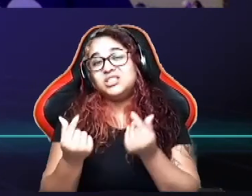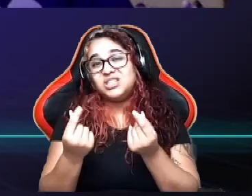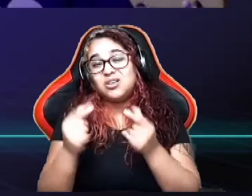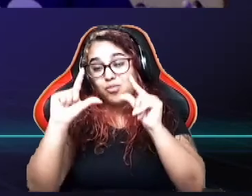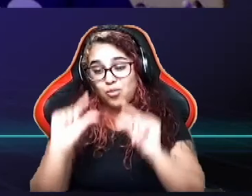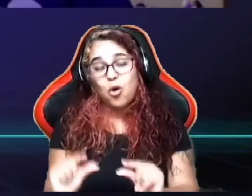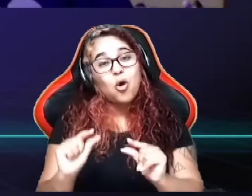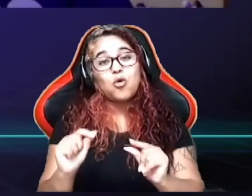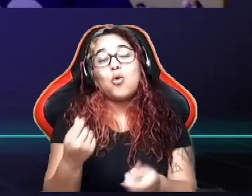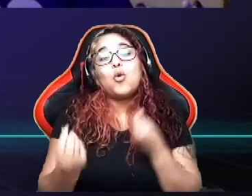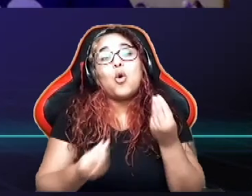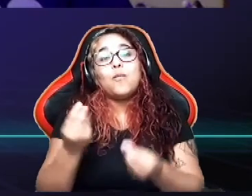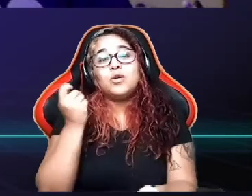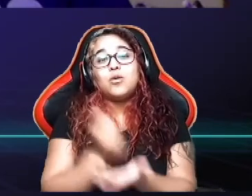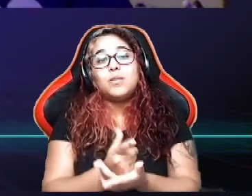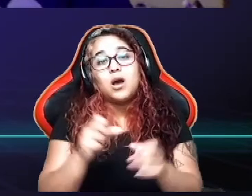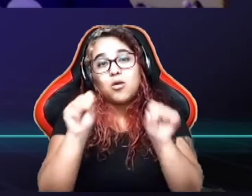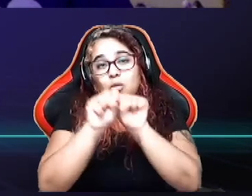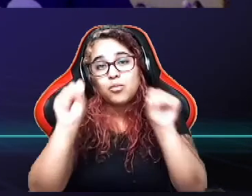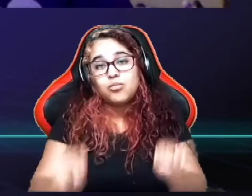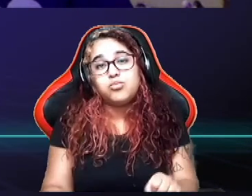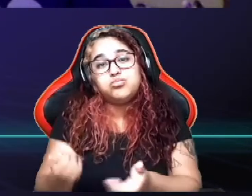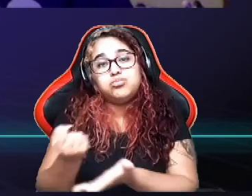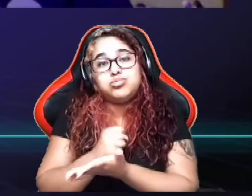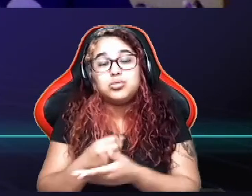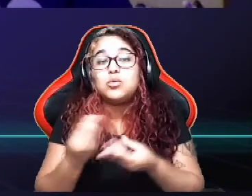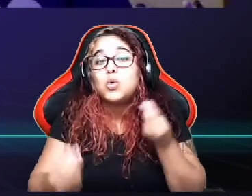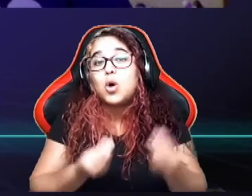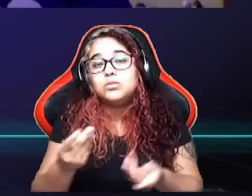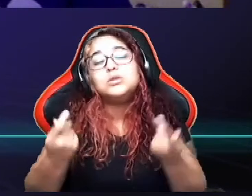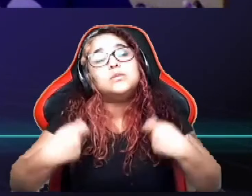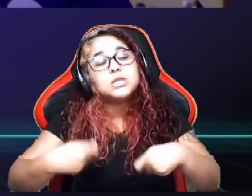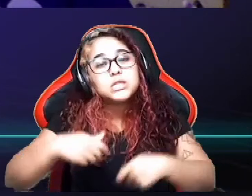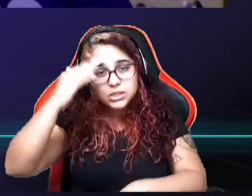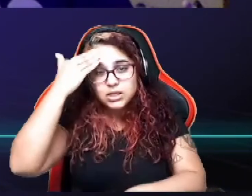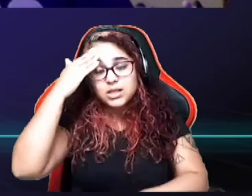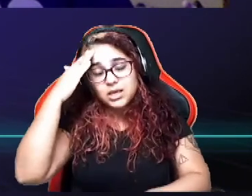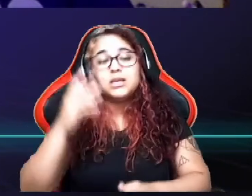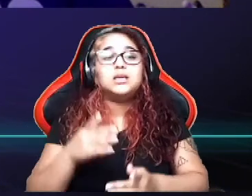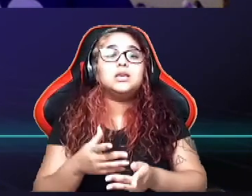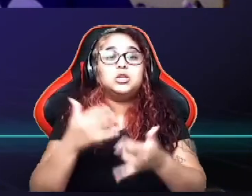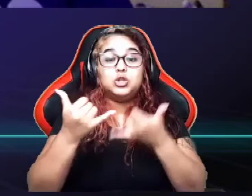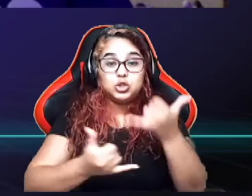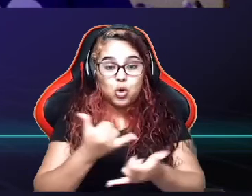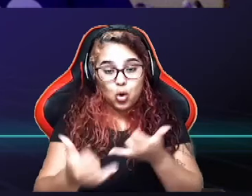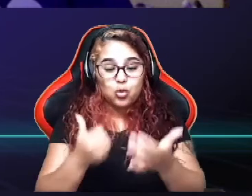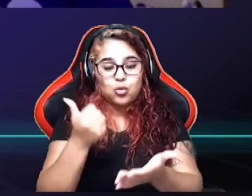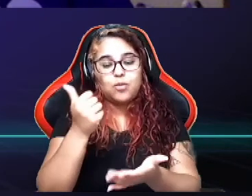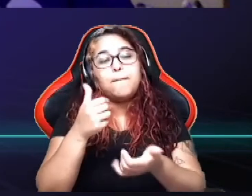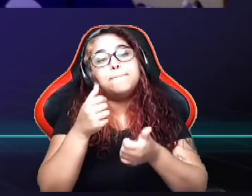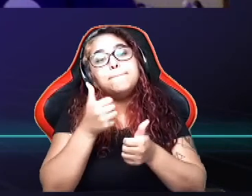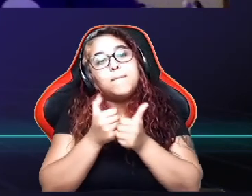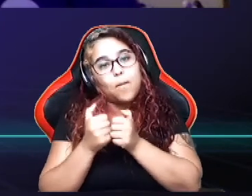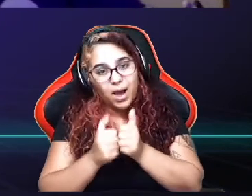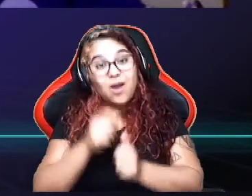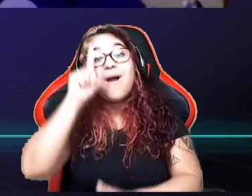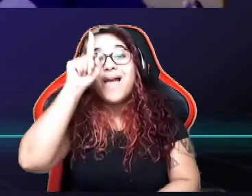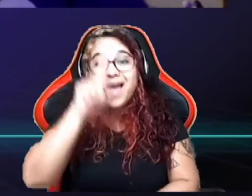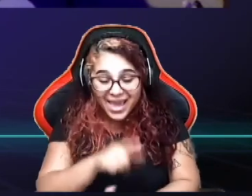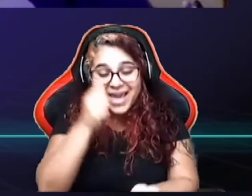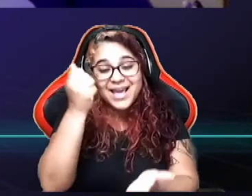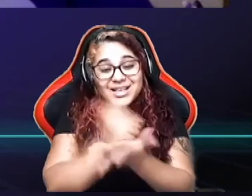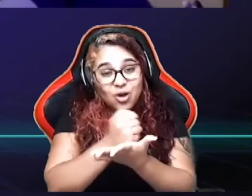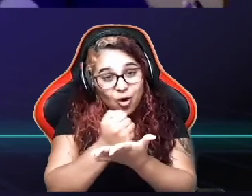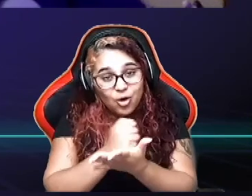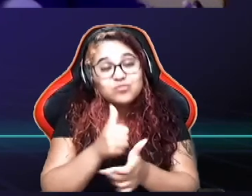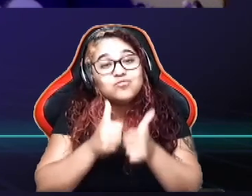Sometimes it can be expensive to buy a gaming PC or a console. So you need to understand that mobile gamers are